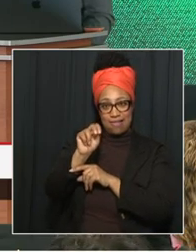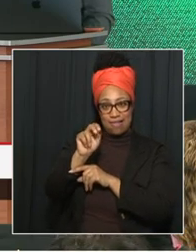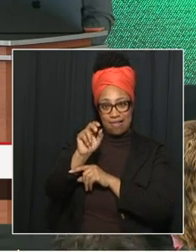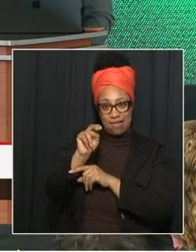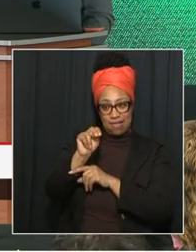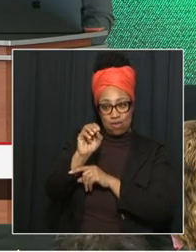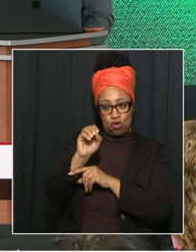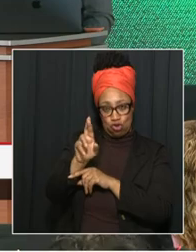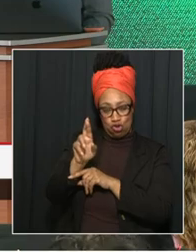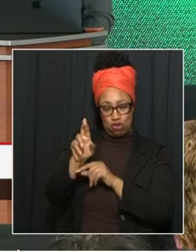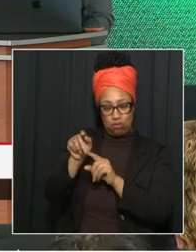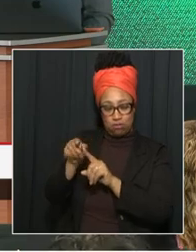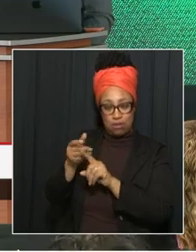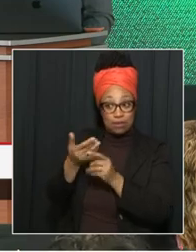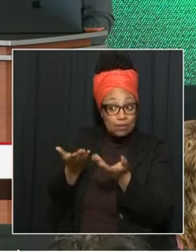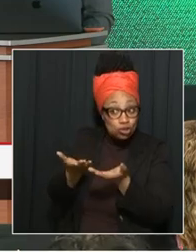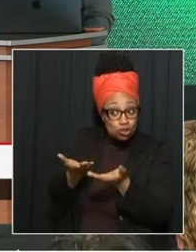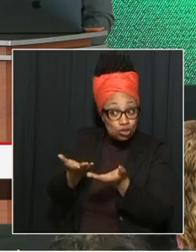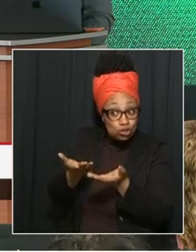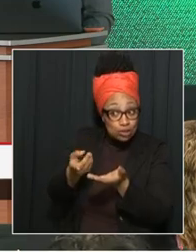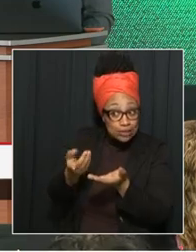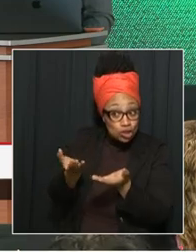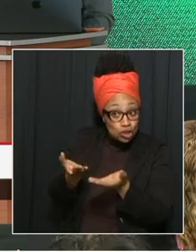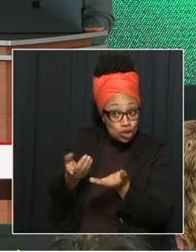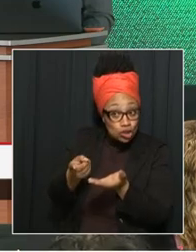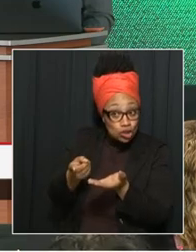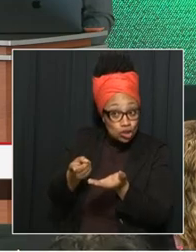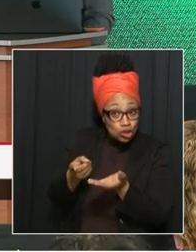We can hear you if you have your question.